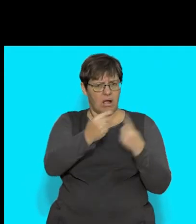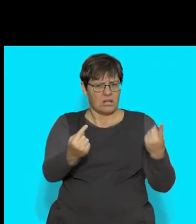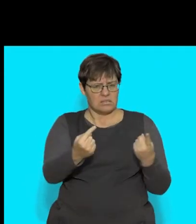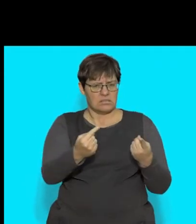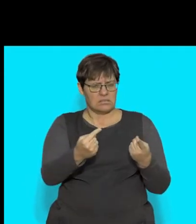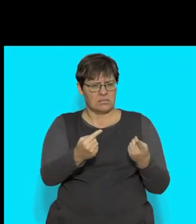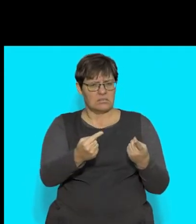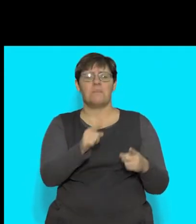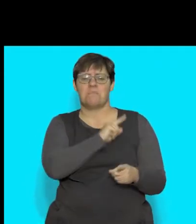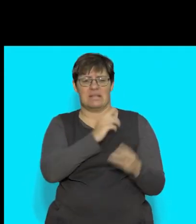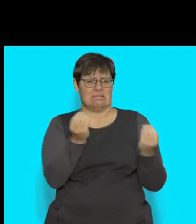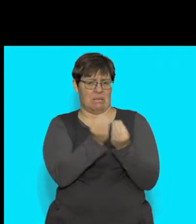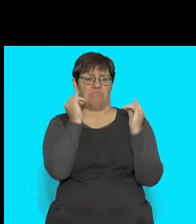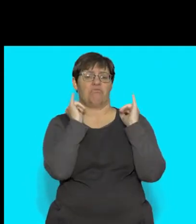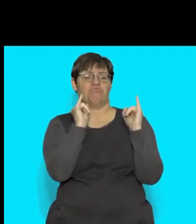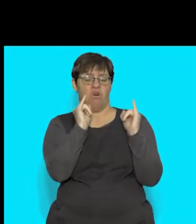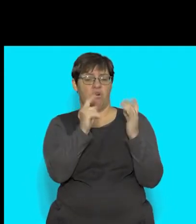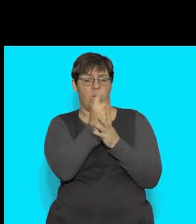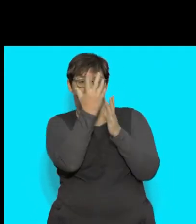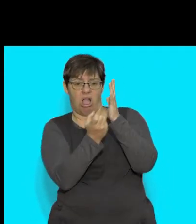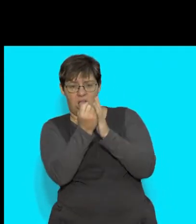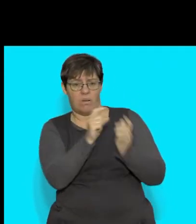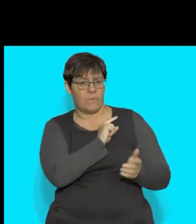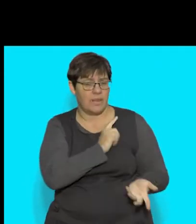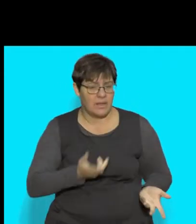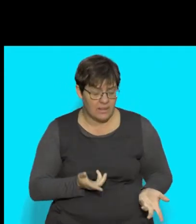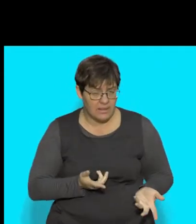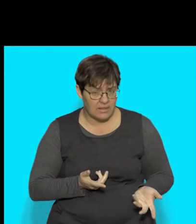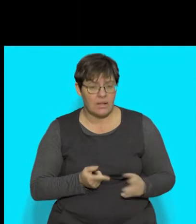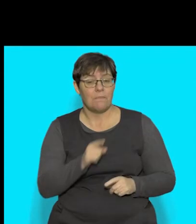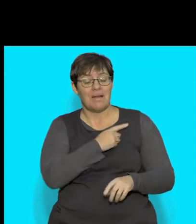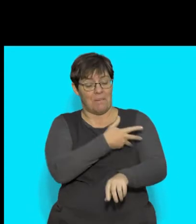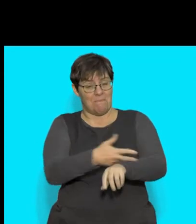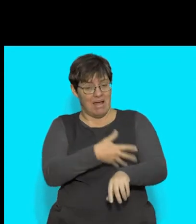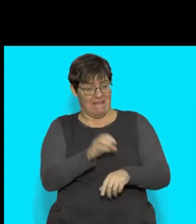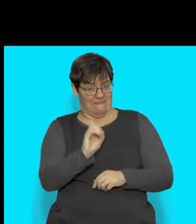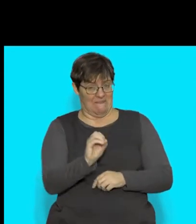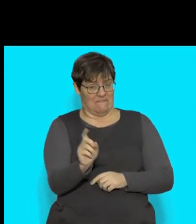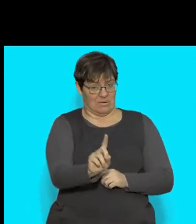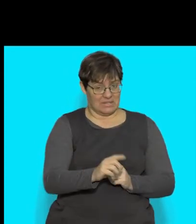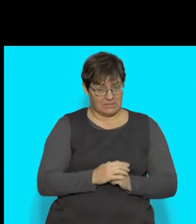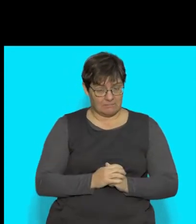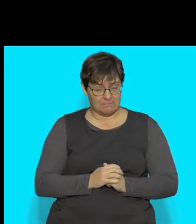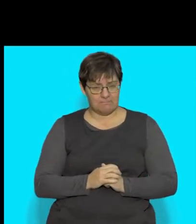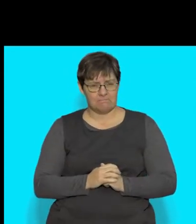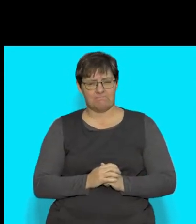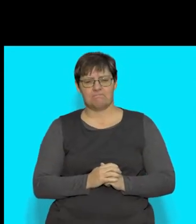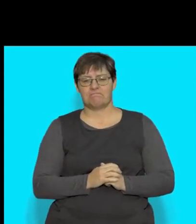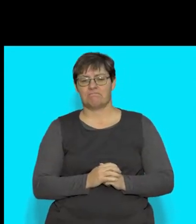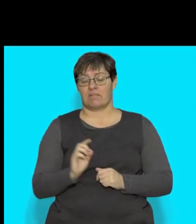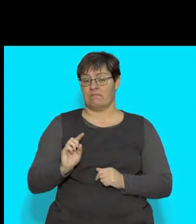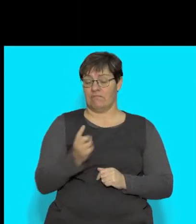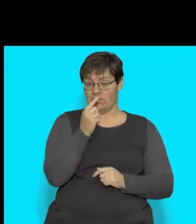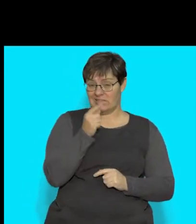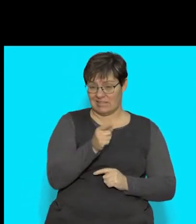they don't filter through. Maybe something could be seriously wrong. But what is in